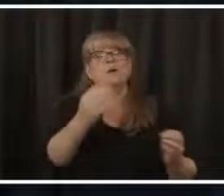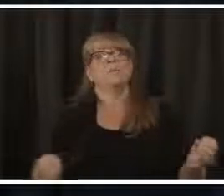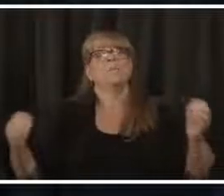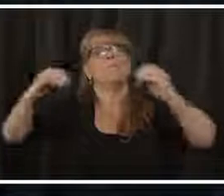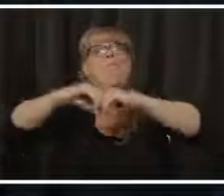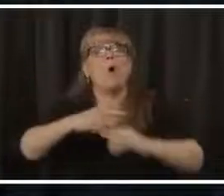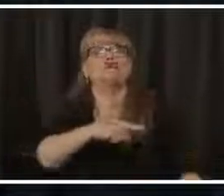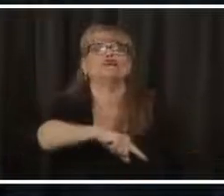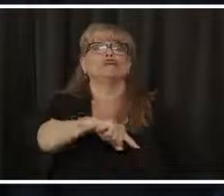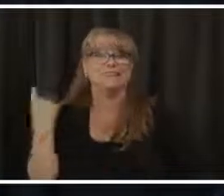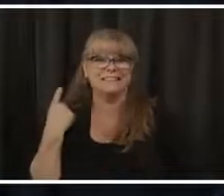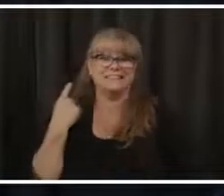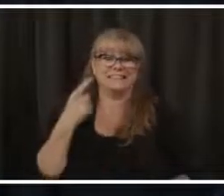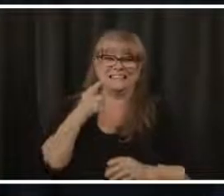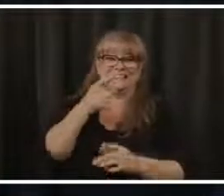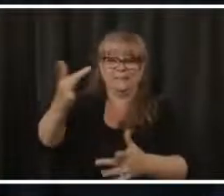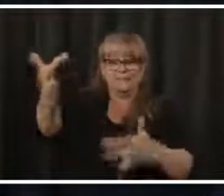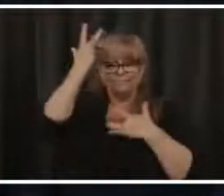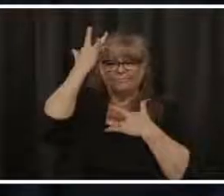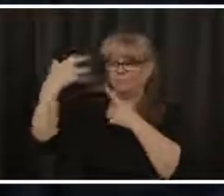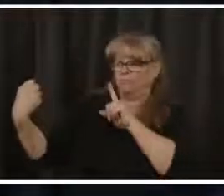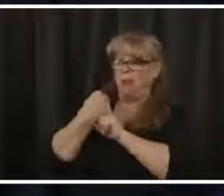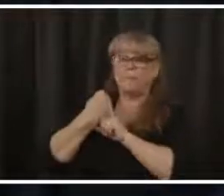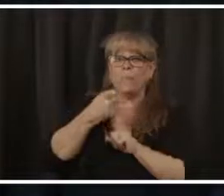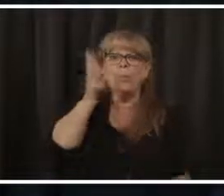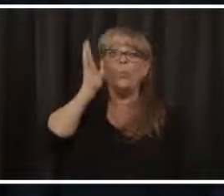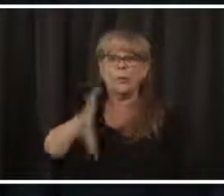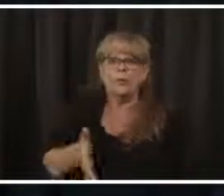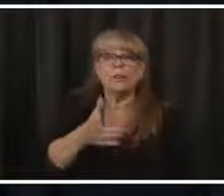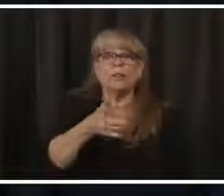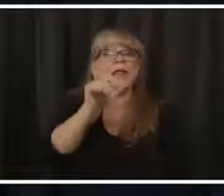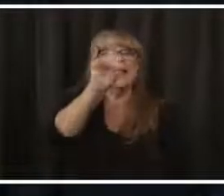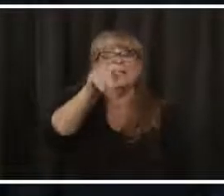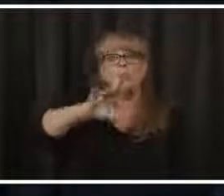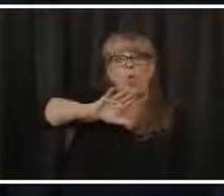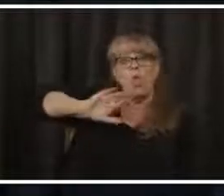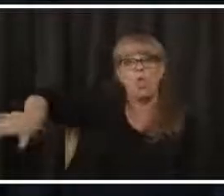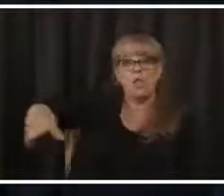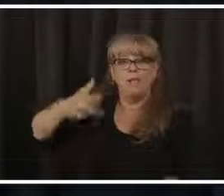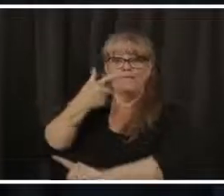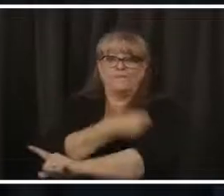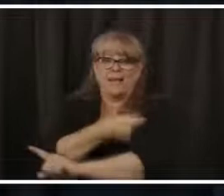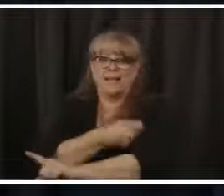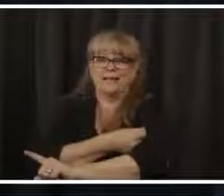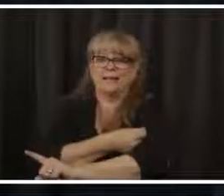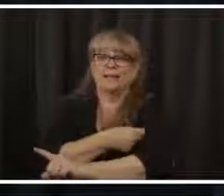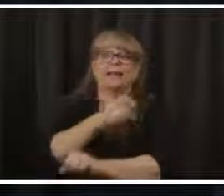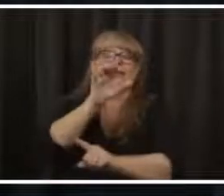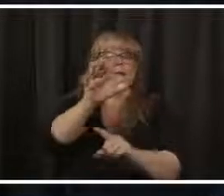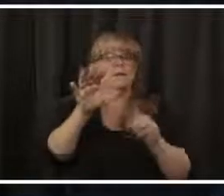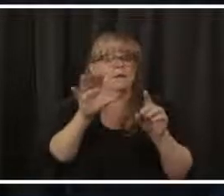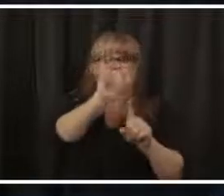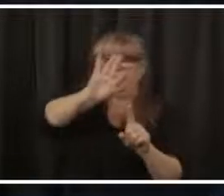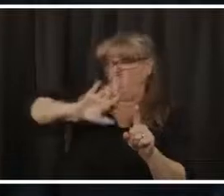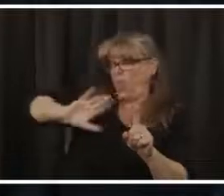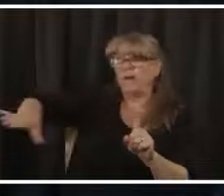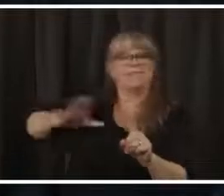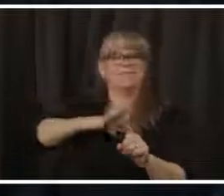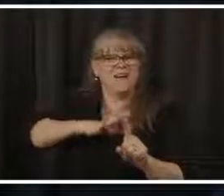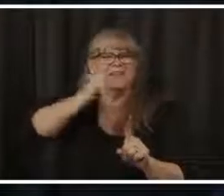now. It's very important if you're not yet fully vaccinated. Avoid social interactions, wear a mask around